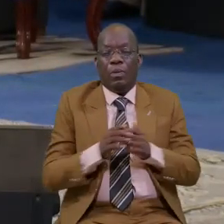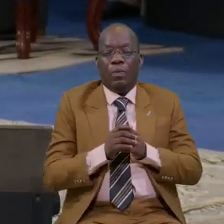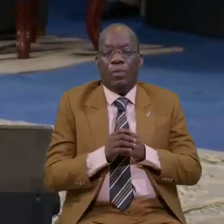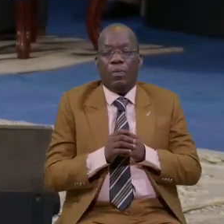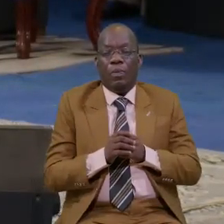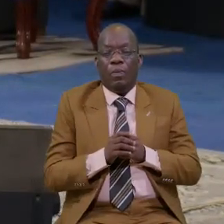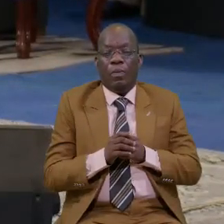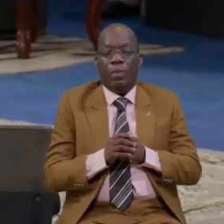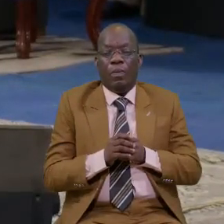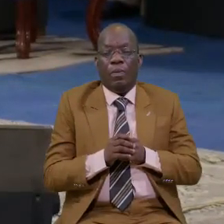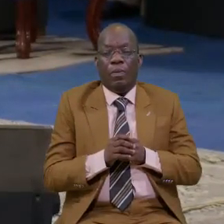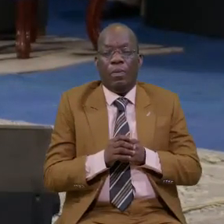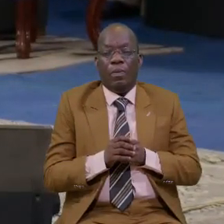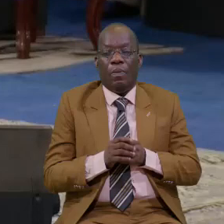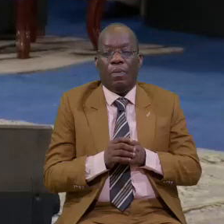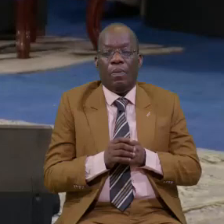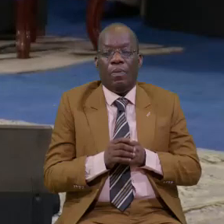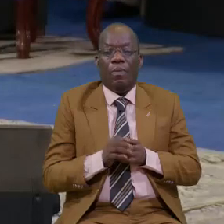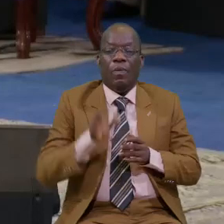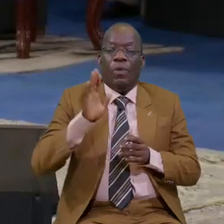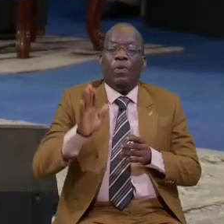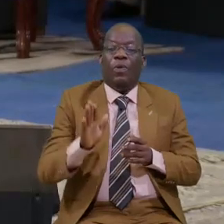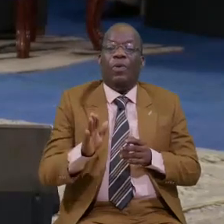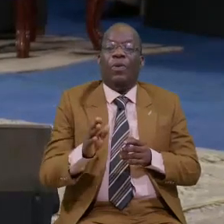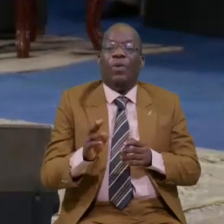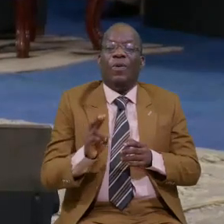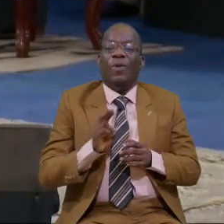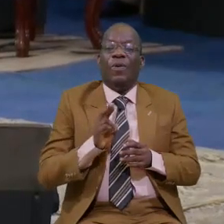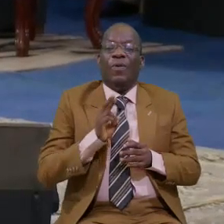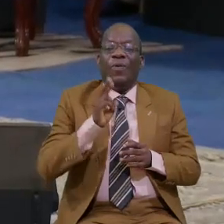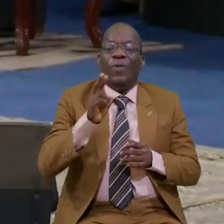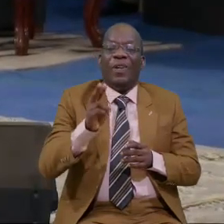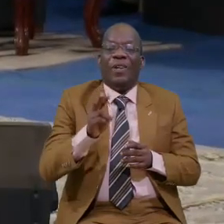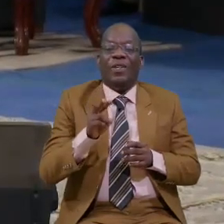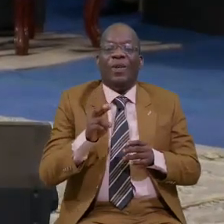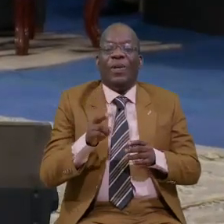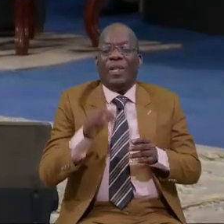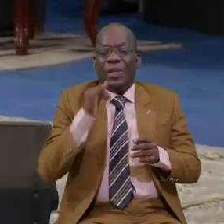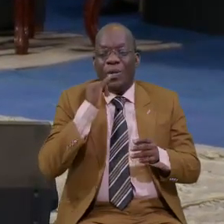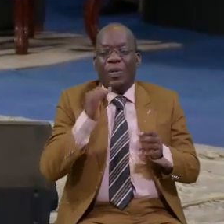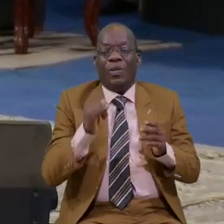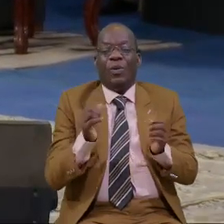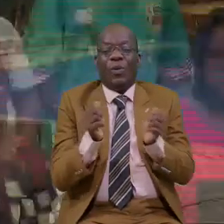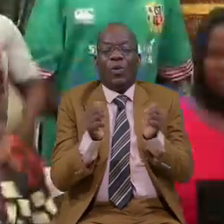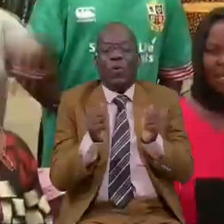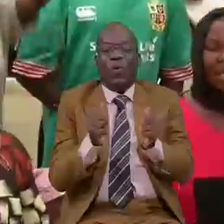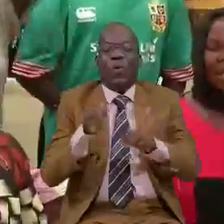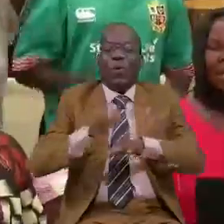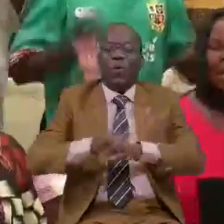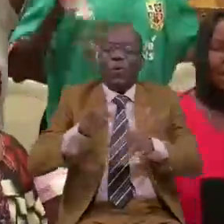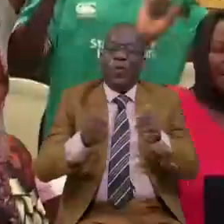Your voice looks cold on the first of the month. I said, praise the